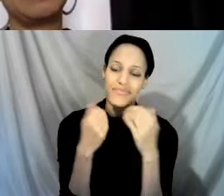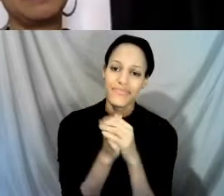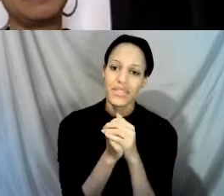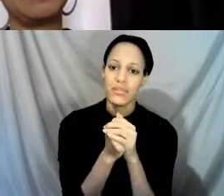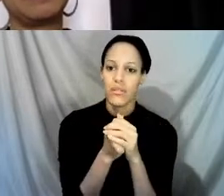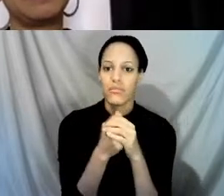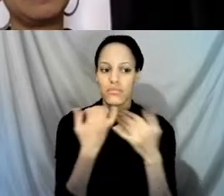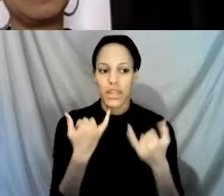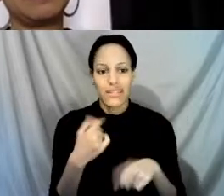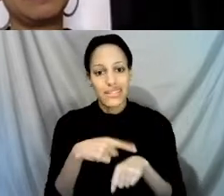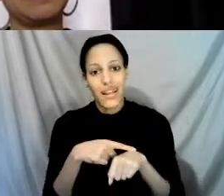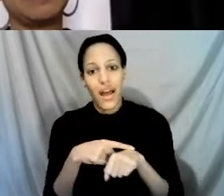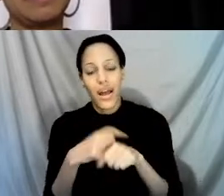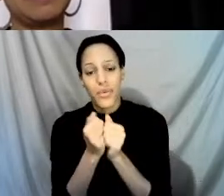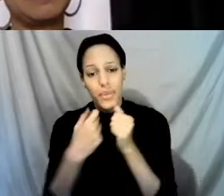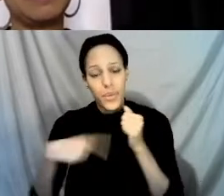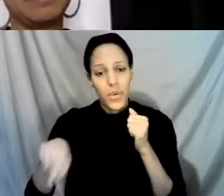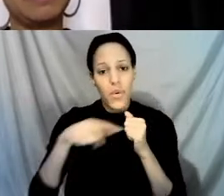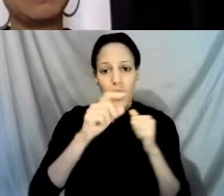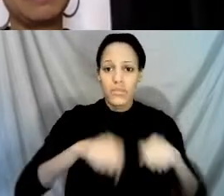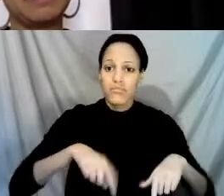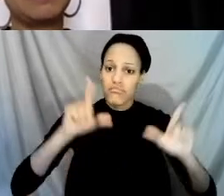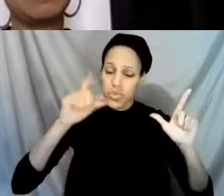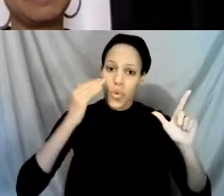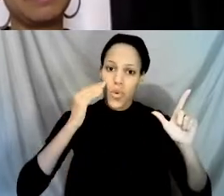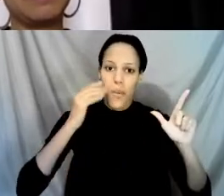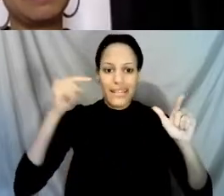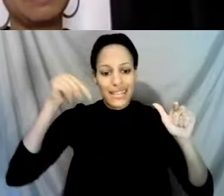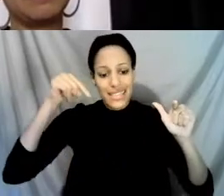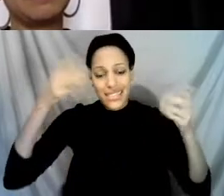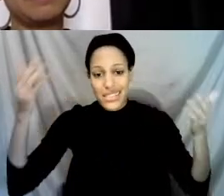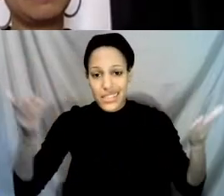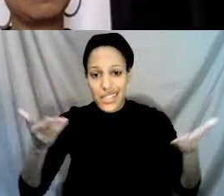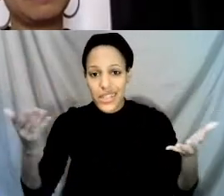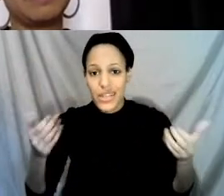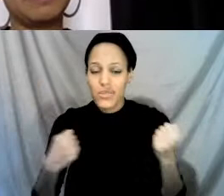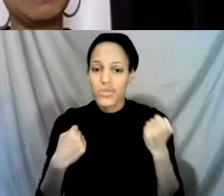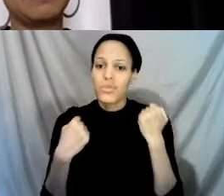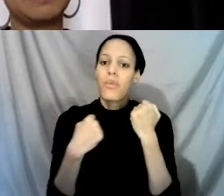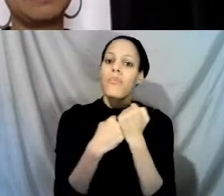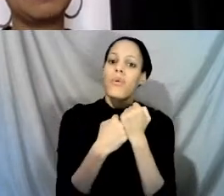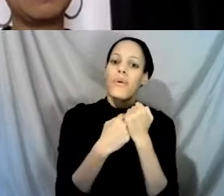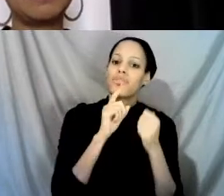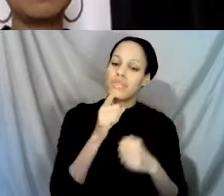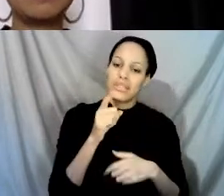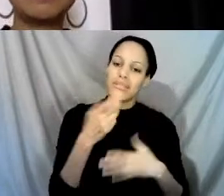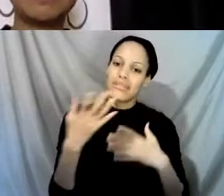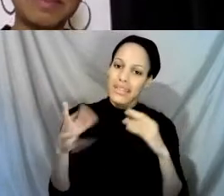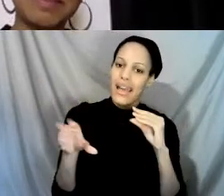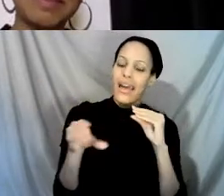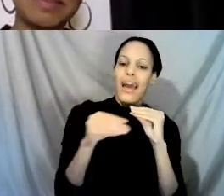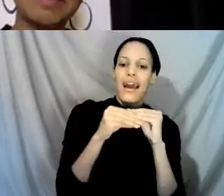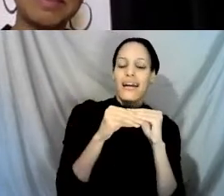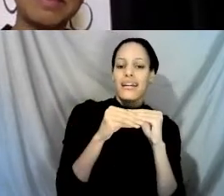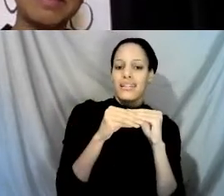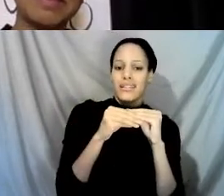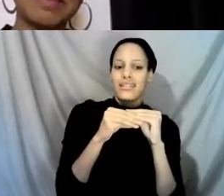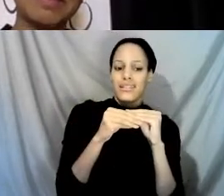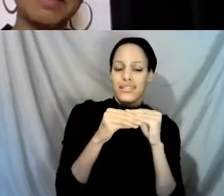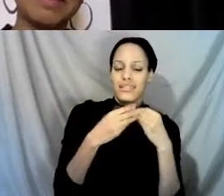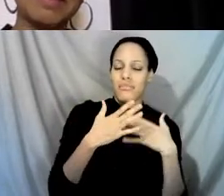all and knowing that this is here is it's adding to my, you know, anchor of